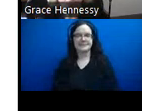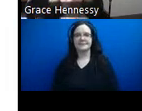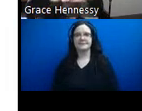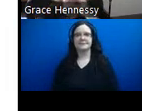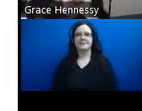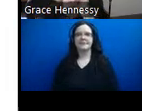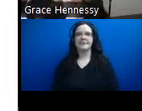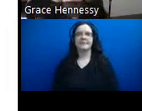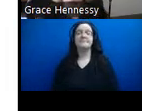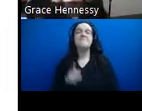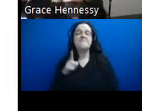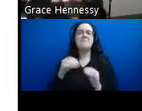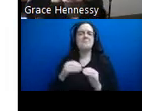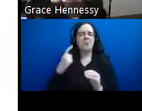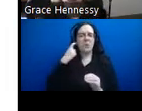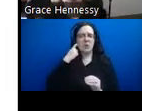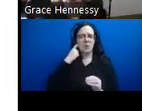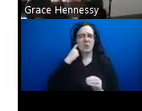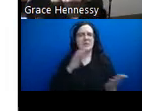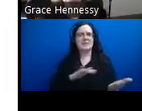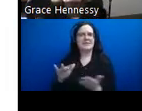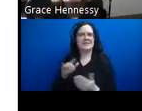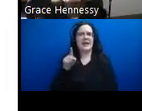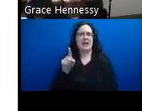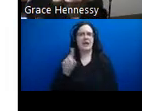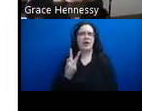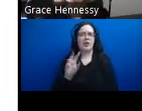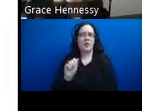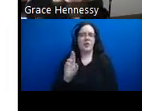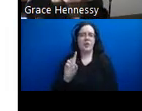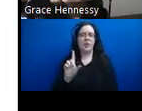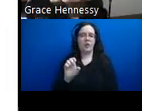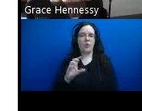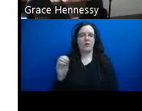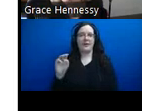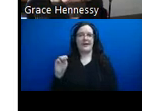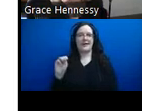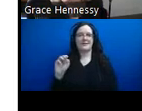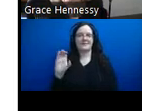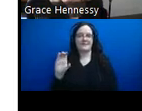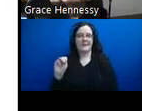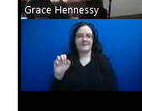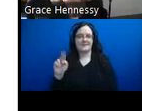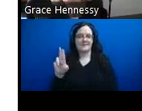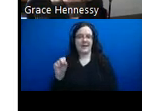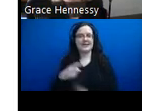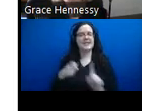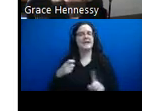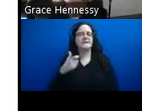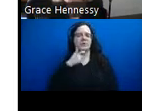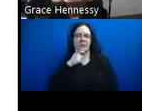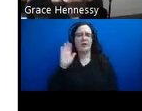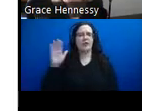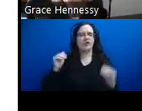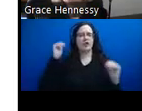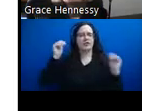A more recent study by Heather Wardle and Sally McManus of the data from Great Britain's Emerging Adults Gambling Survey, which is an